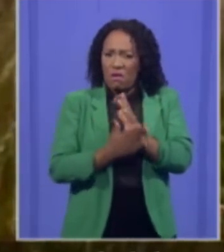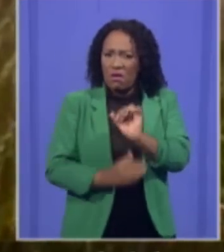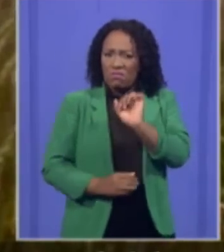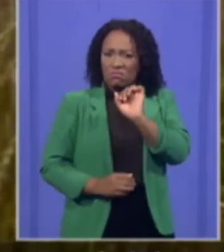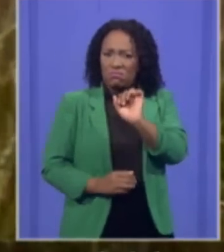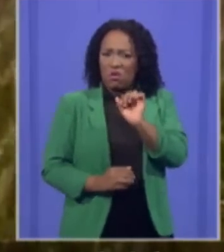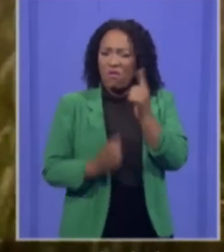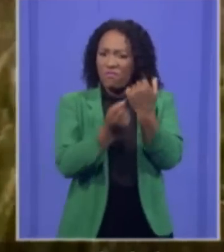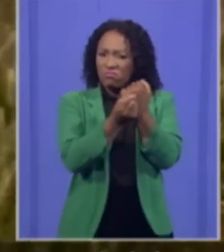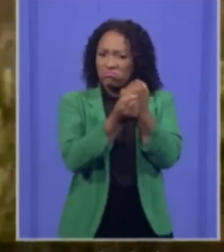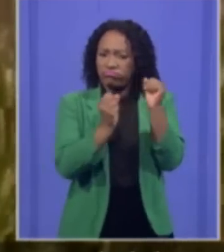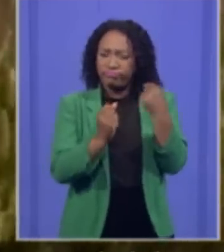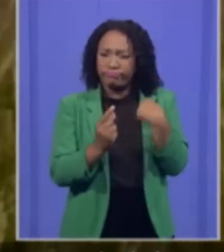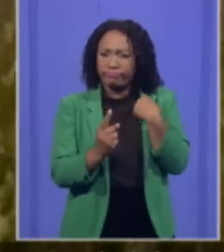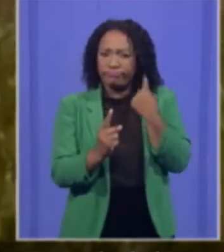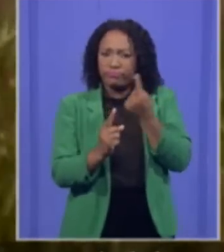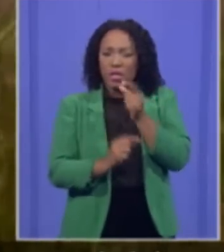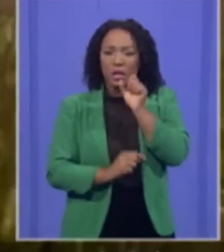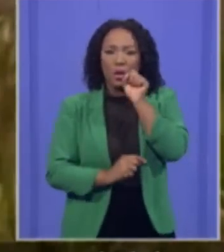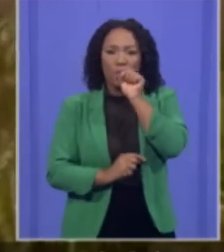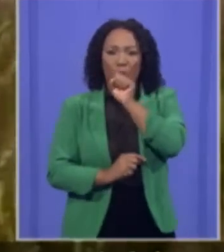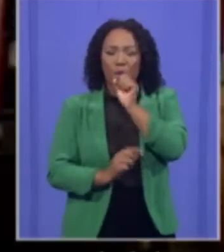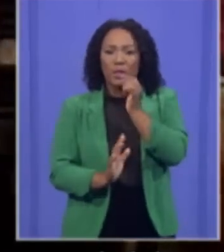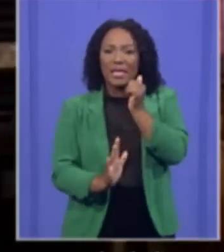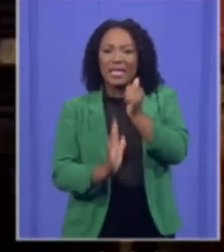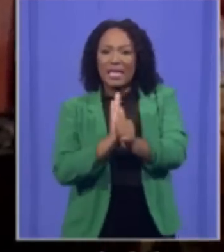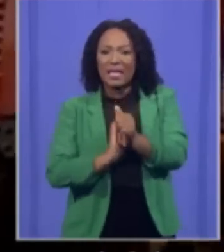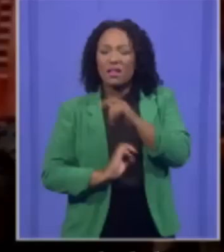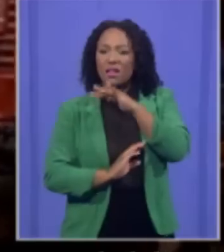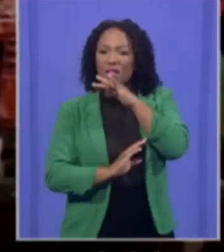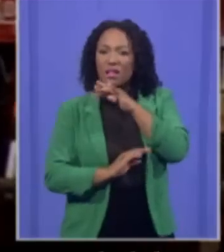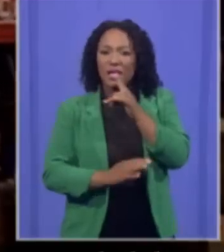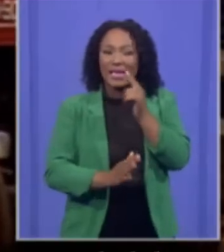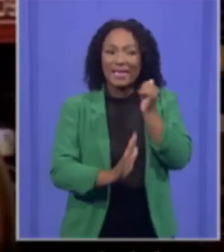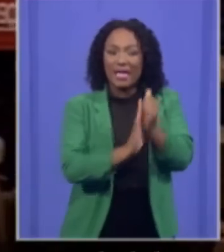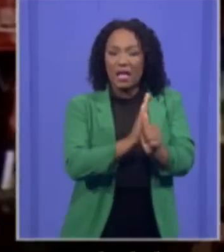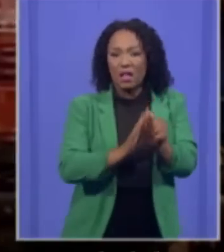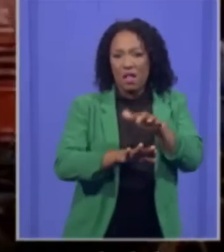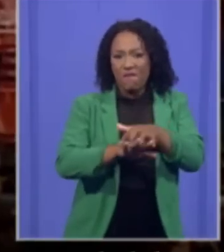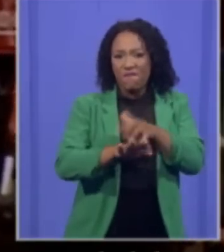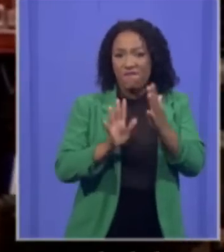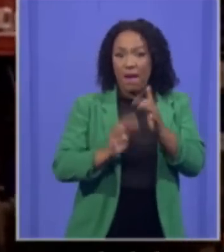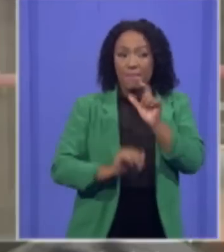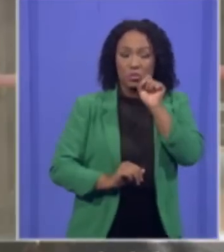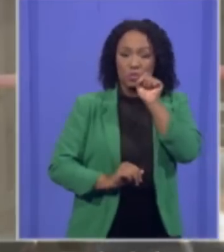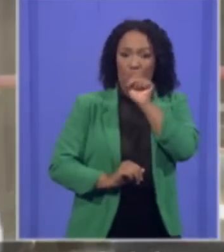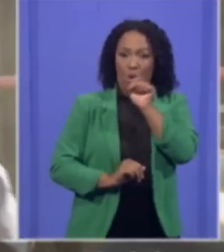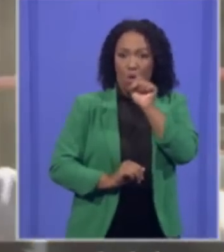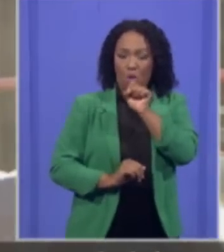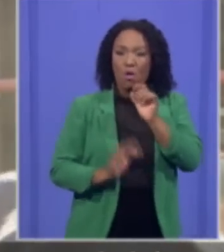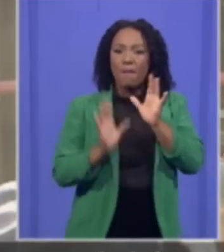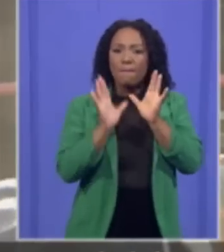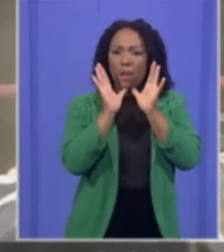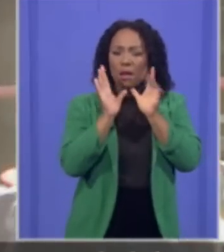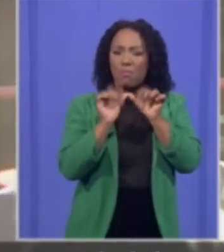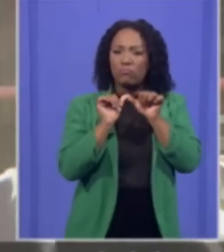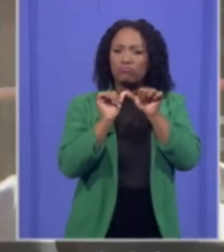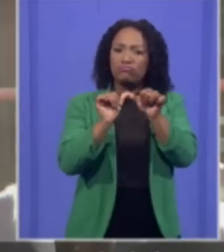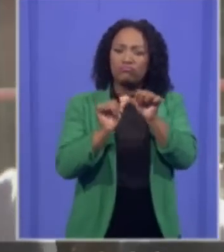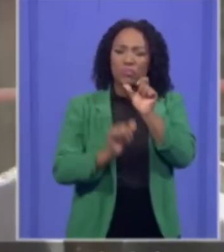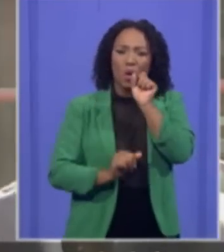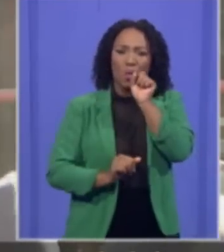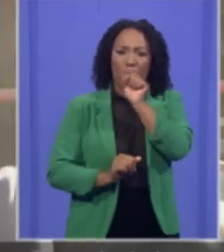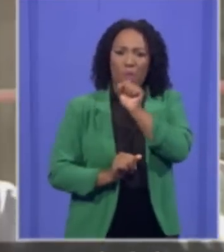ya tokologo. Koša ya Kill the Boer, Kill the Farmer yeo malema a tšwelago pele go e opela e šomišitšwe